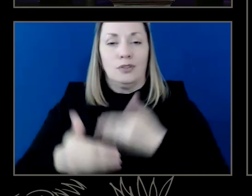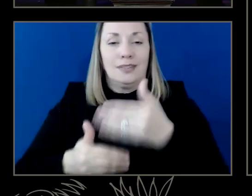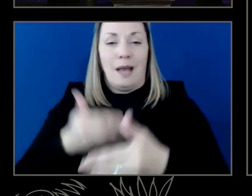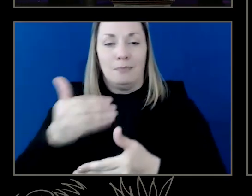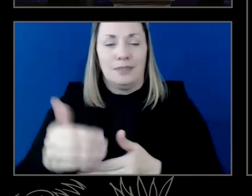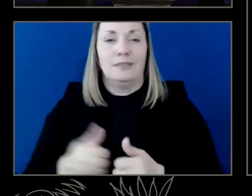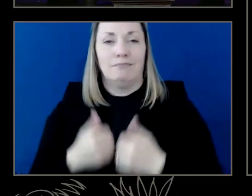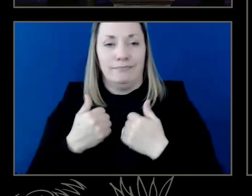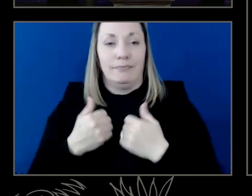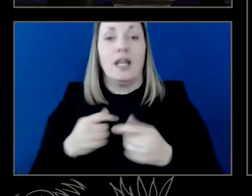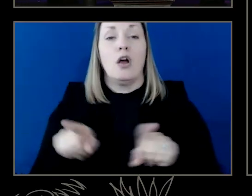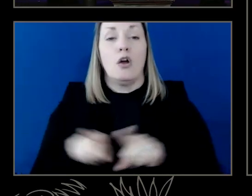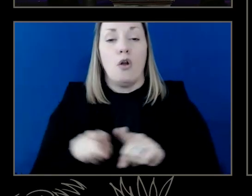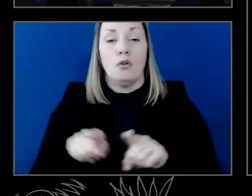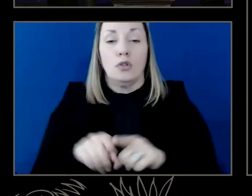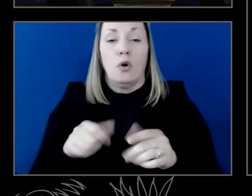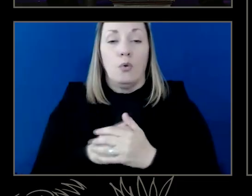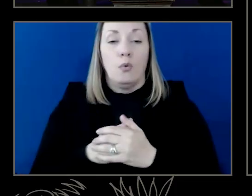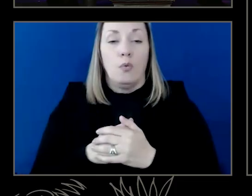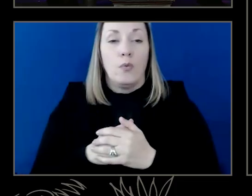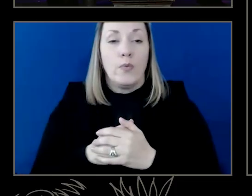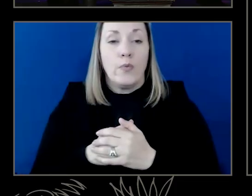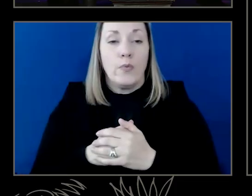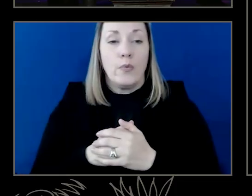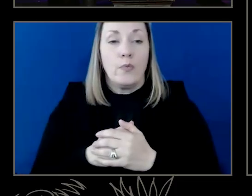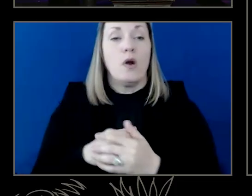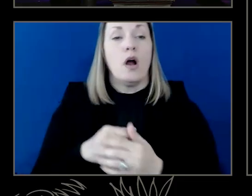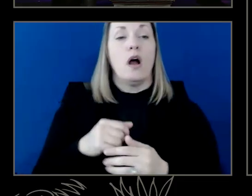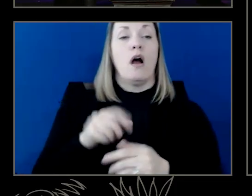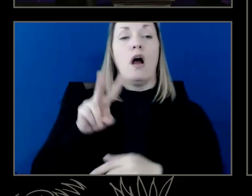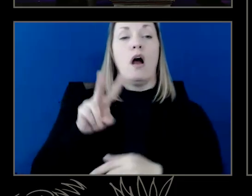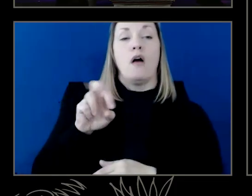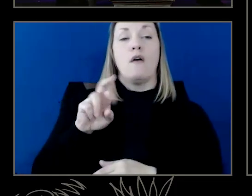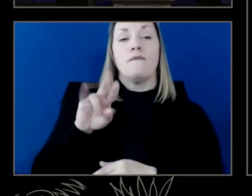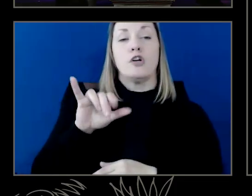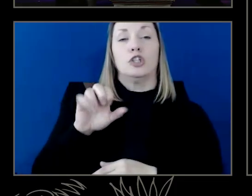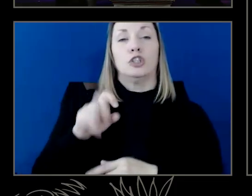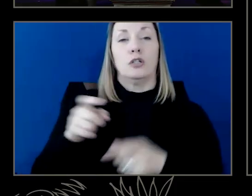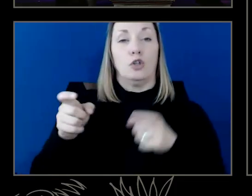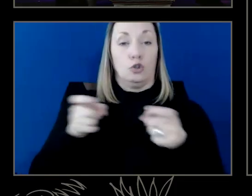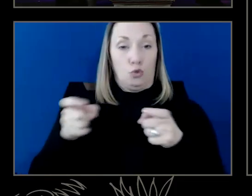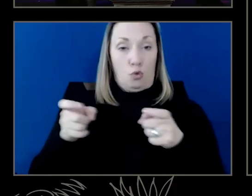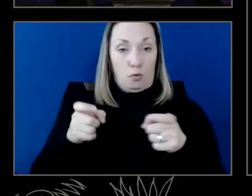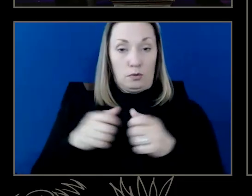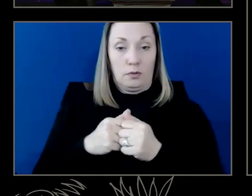It's also version control, so you can track every change and roll back if